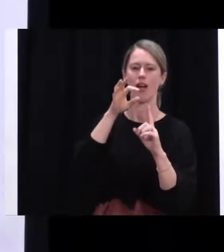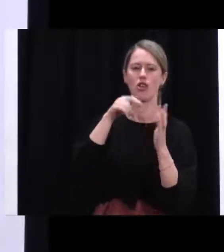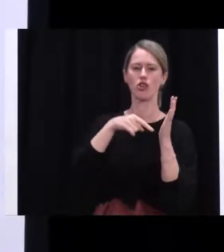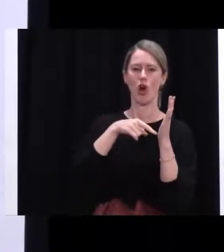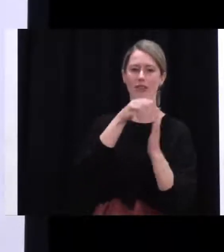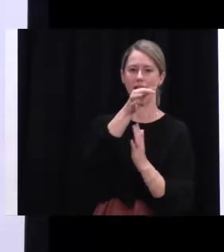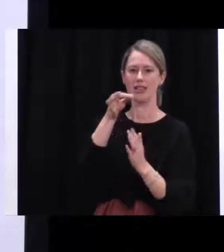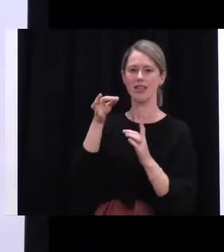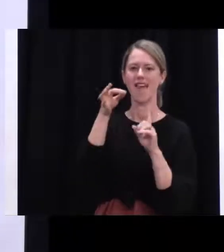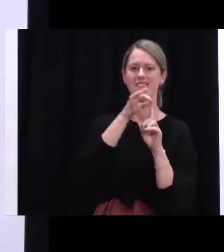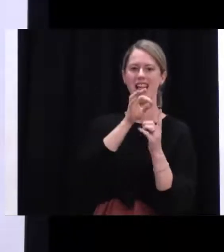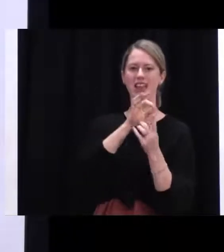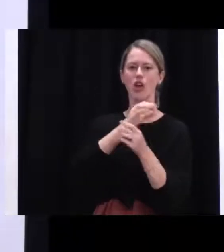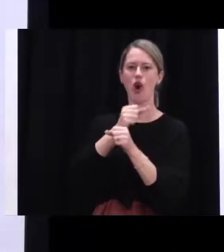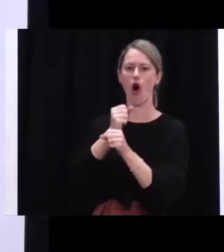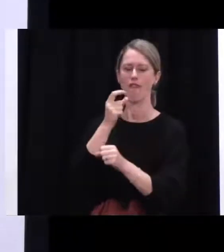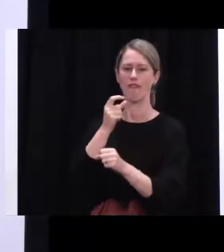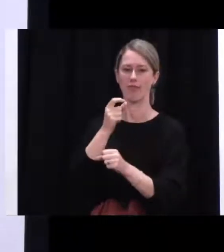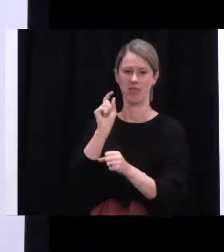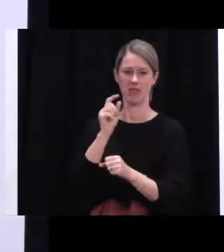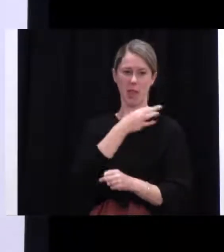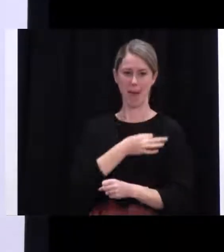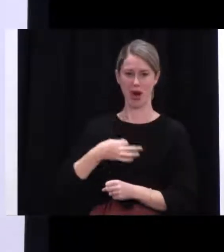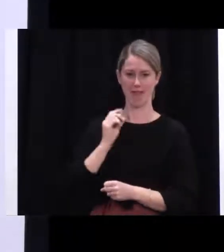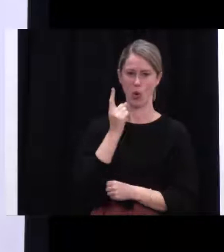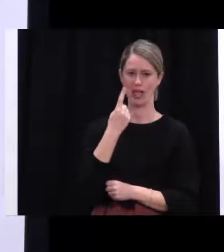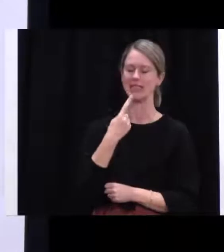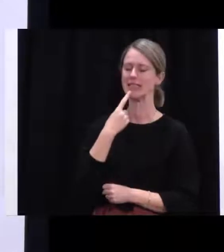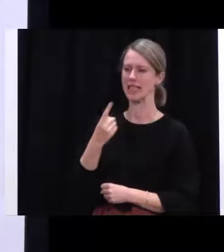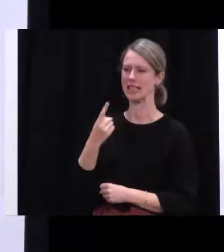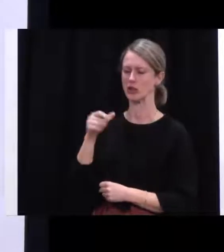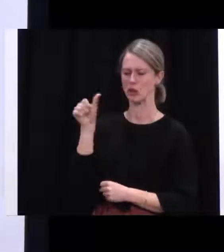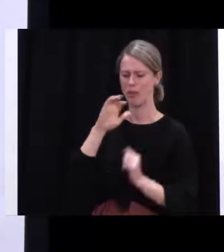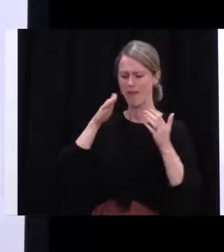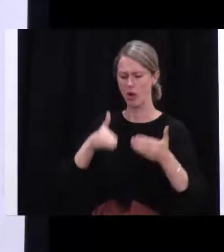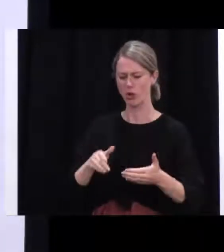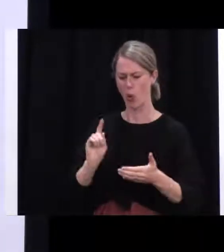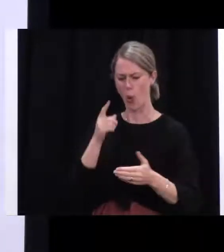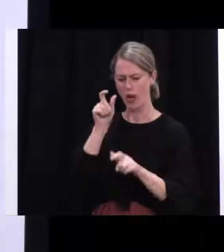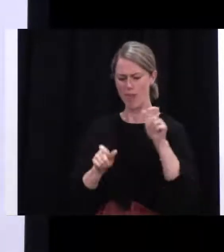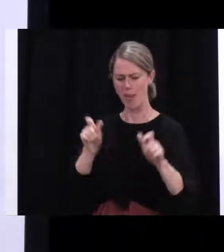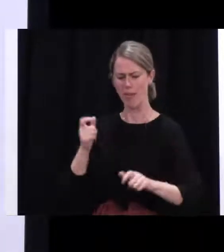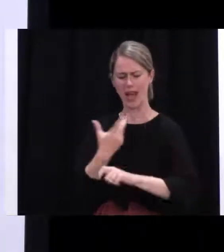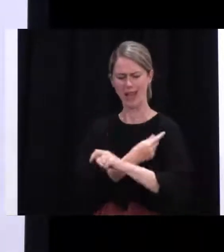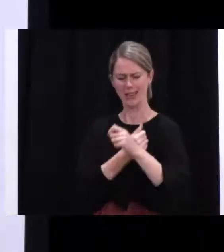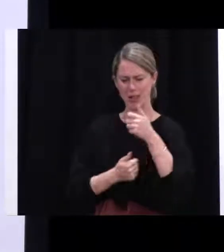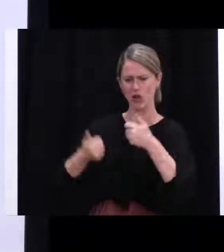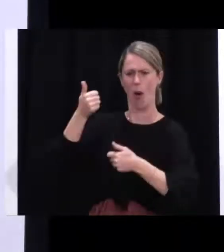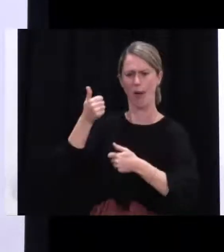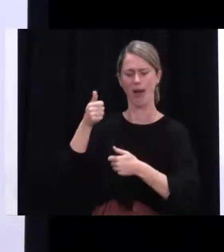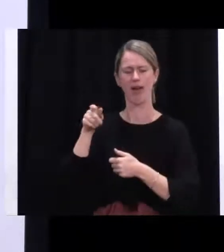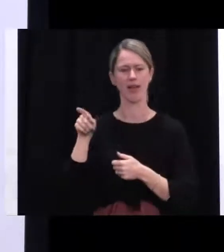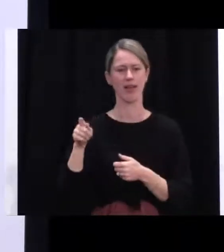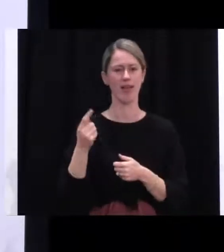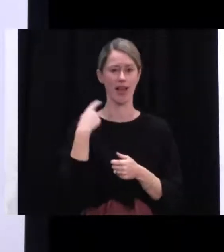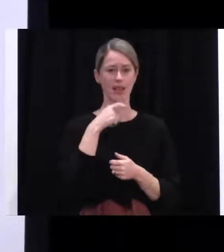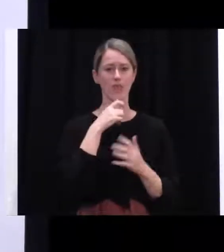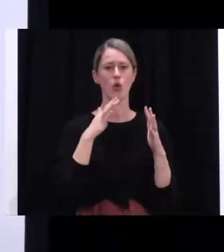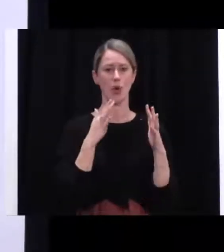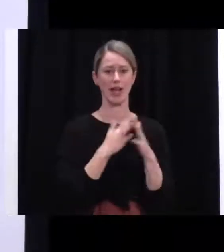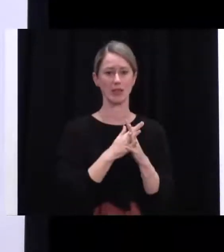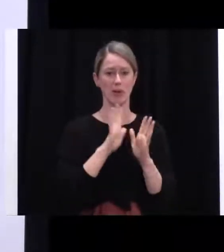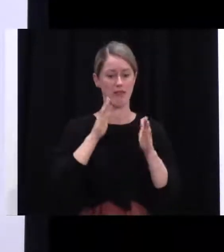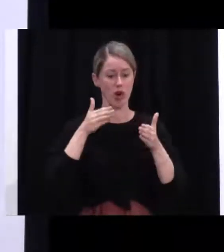vaccines to be prioritised for Auckland. Is that something you're considering? A big focus on vaccination over the last couple of weeks has been in Auckland, making sure that